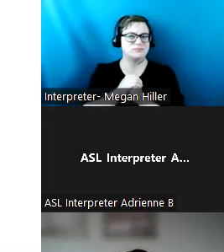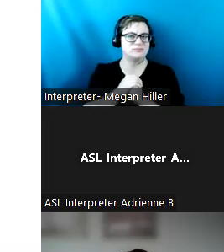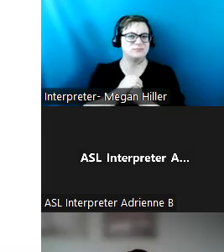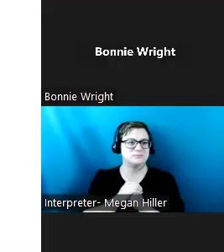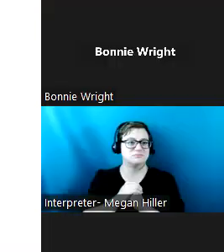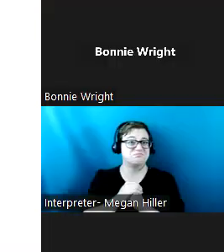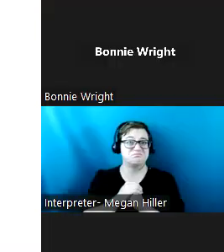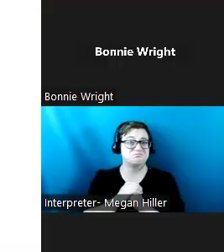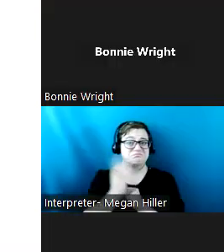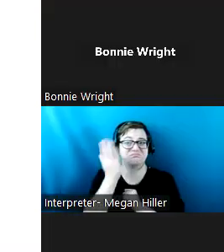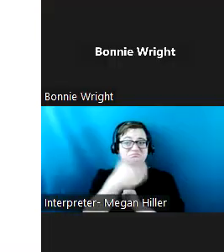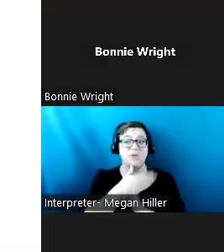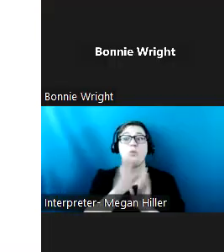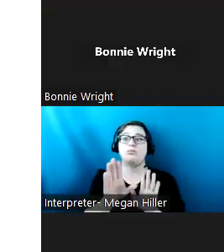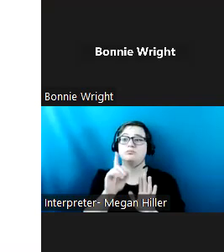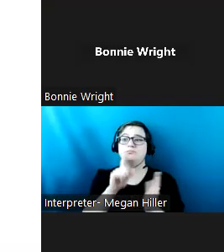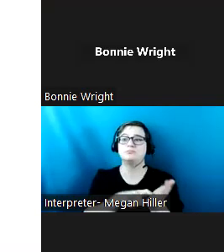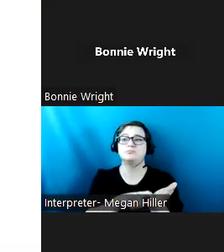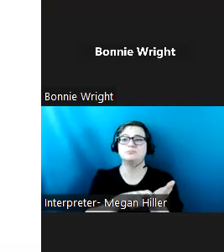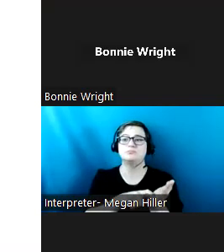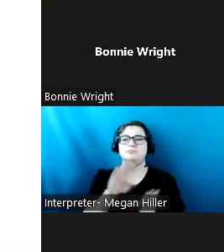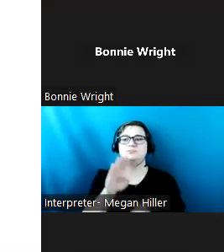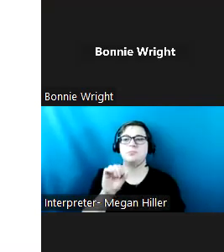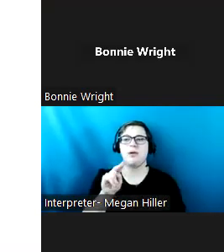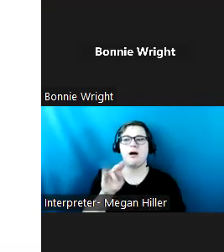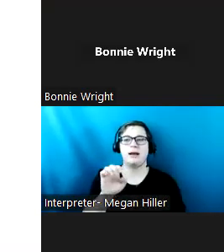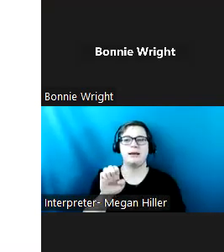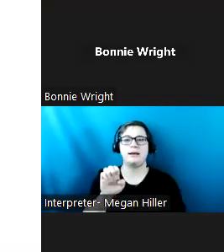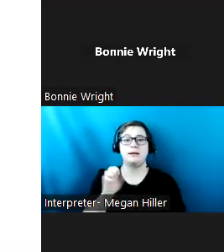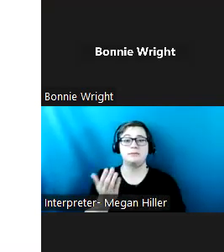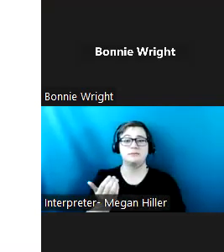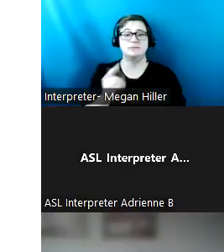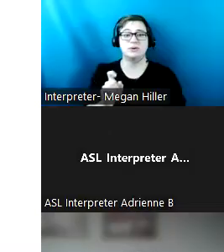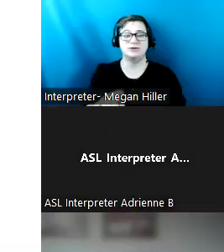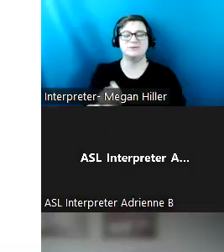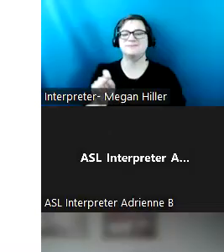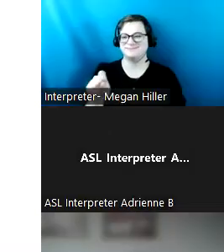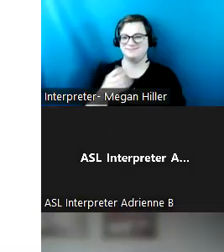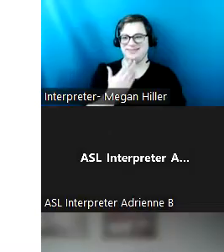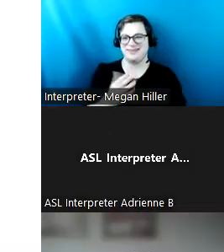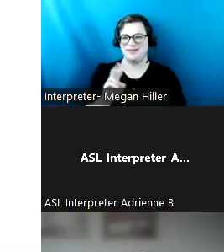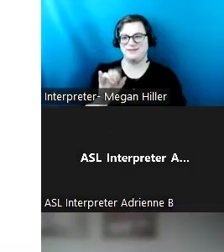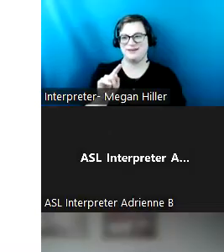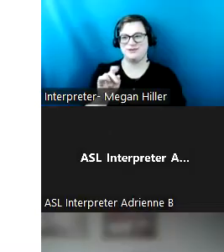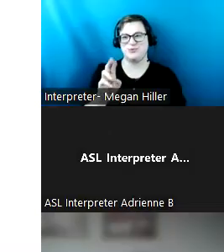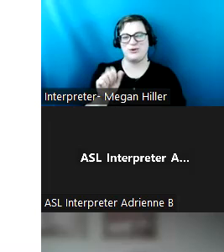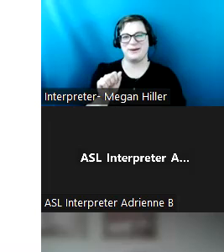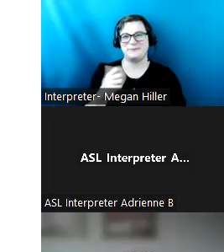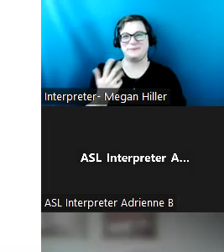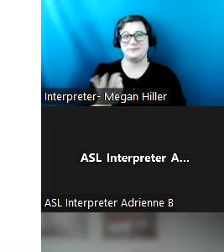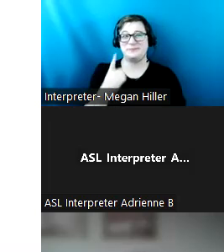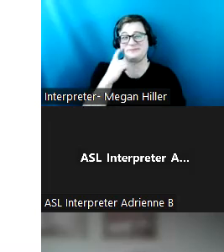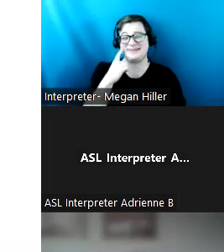Or maybe I imagined it. Oh, Bonnie, did you have a question? I did. Thanks, Victoria. This is probably a